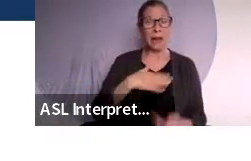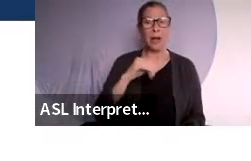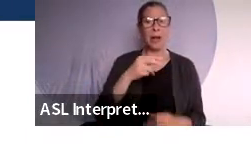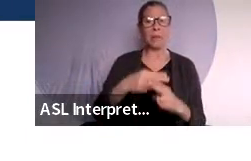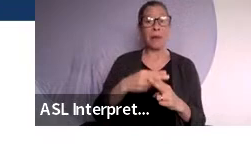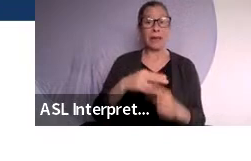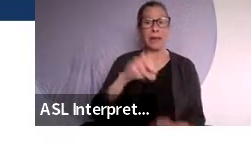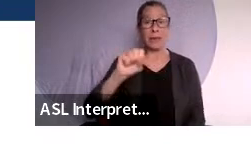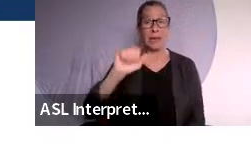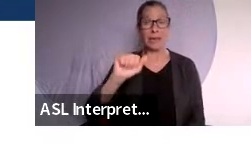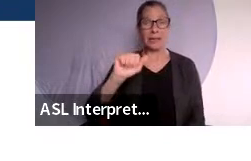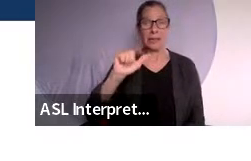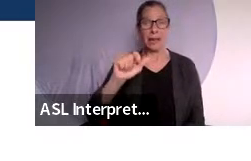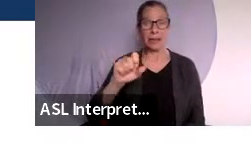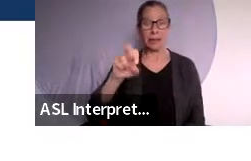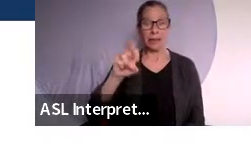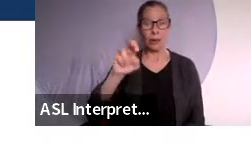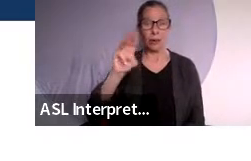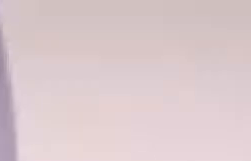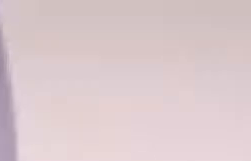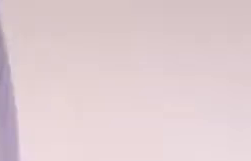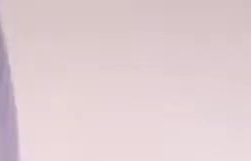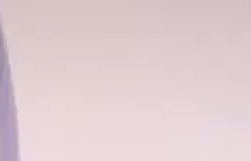and it's been a pleasure talking to you all today.